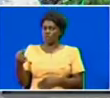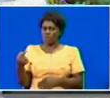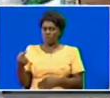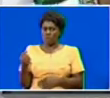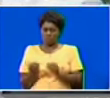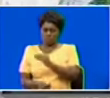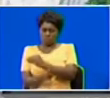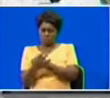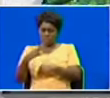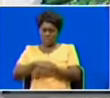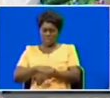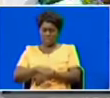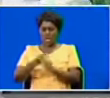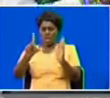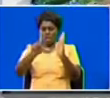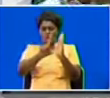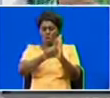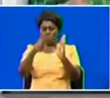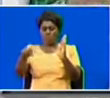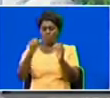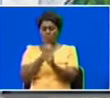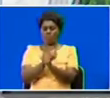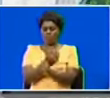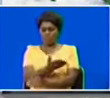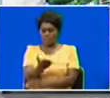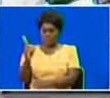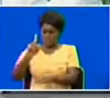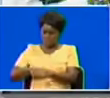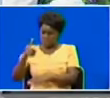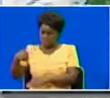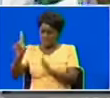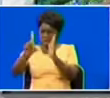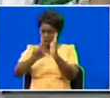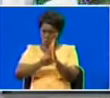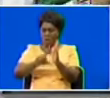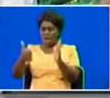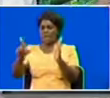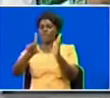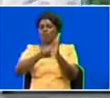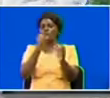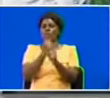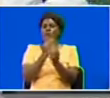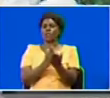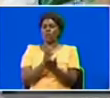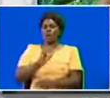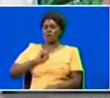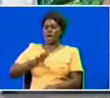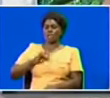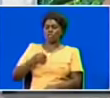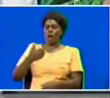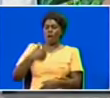bribes. We need to pass laws to protect those people. And once we do that, we also need to pass another law to ensure that Kanjo wear a